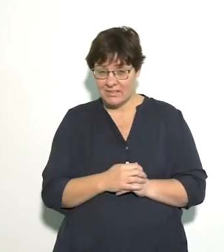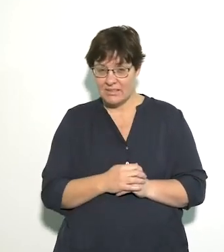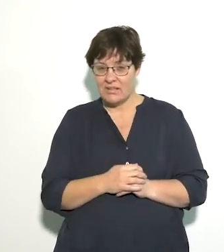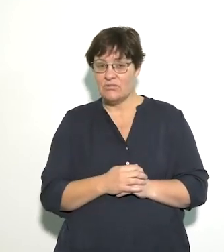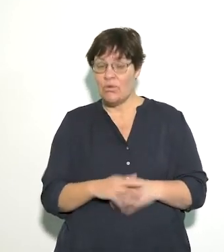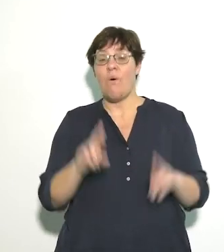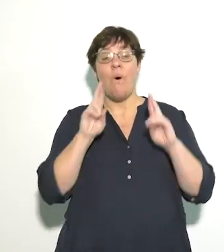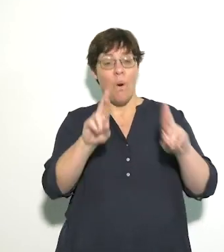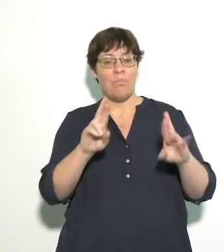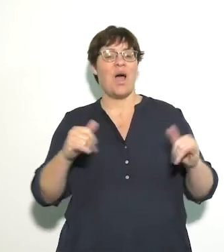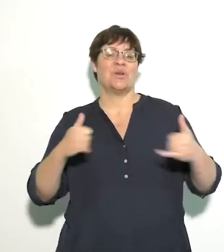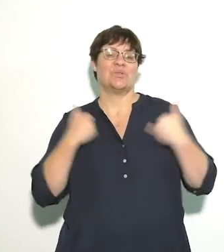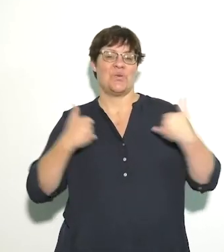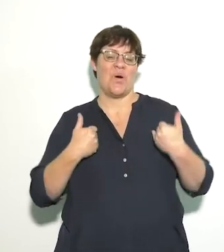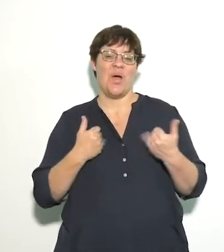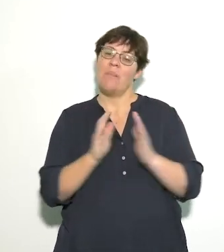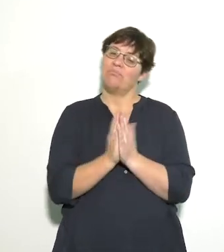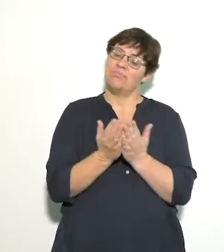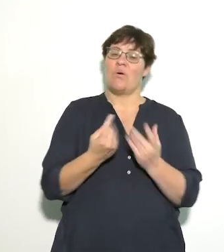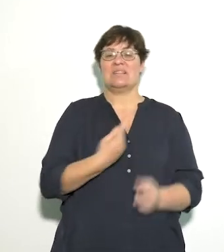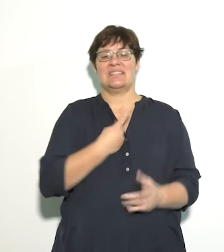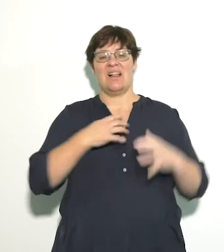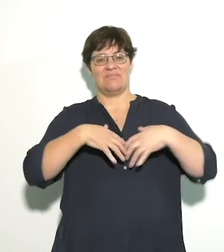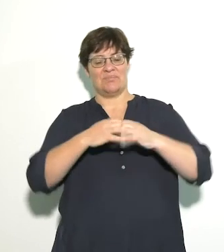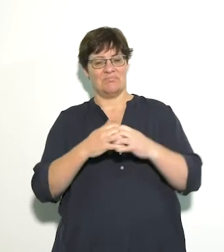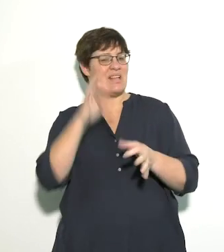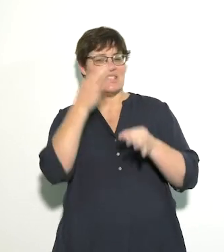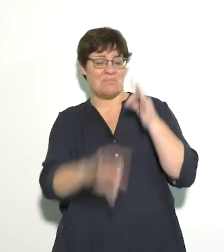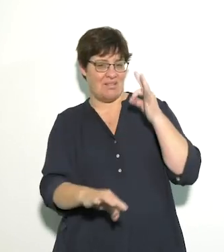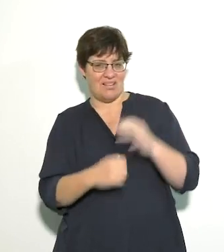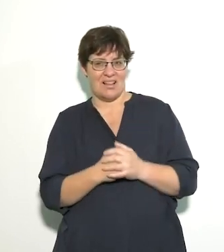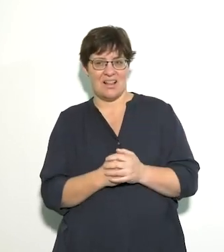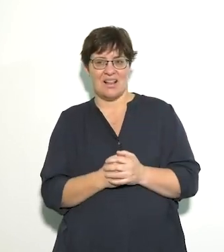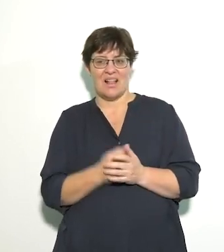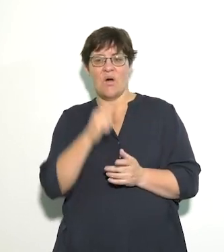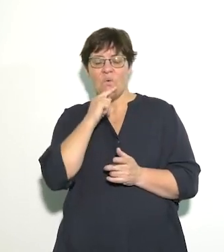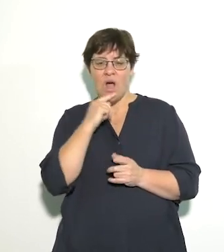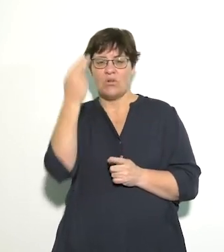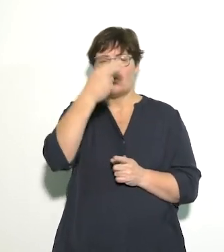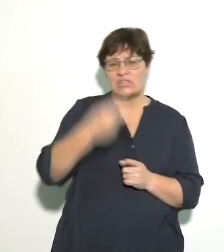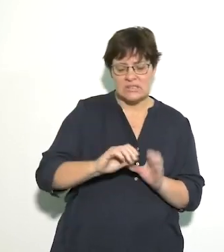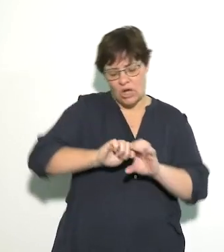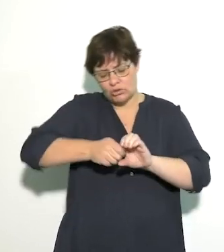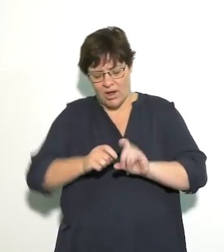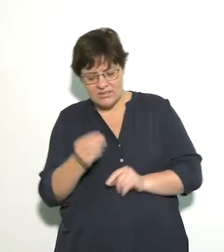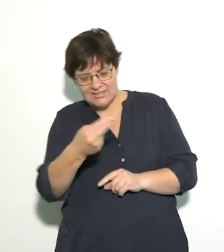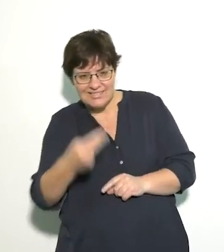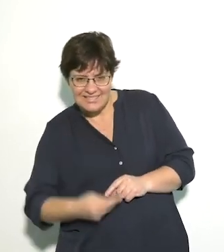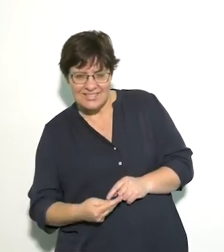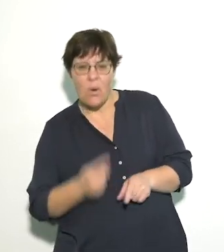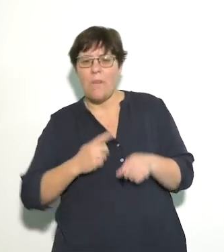forth. So I really hope you enjoy making your own book. It's simple. You can use twisties, you can use crayons